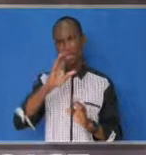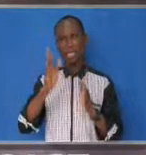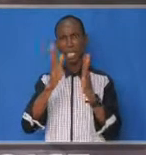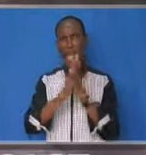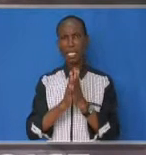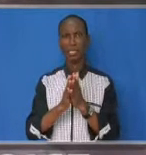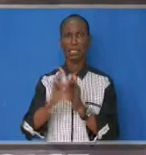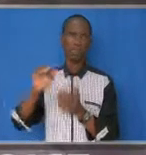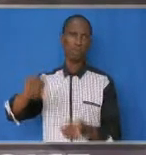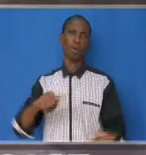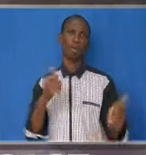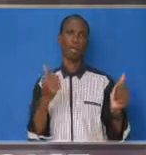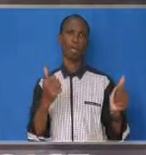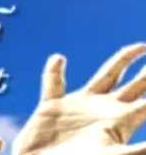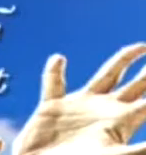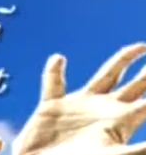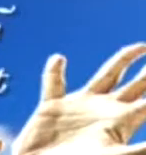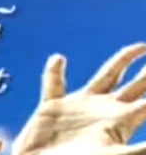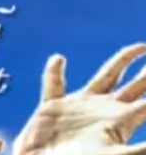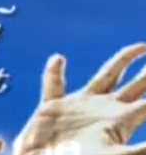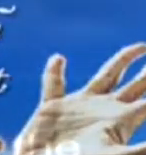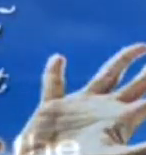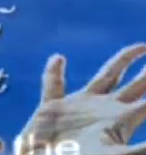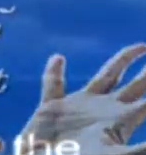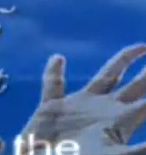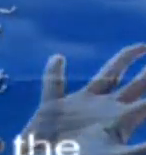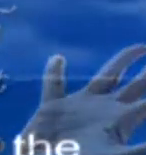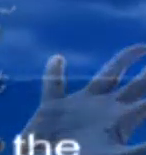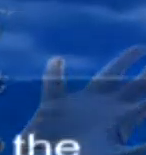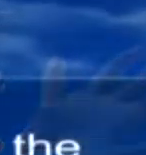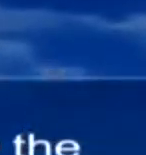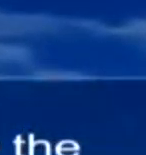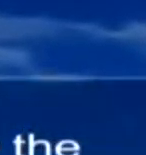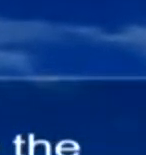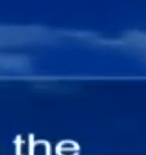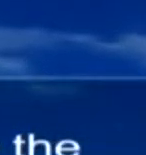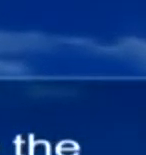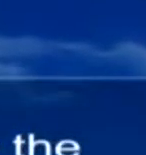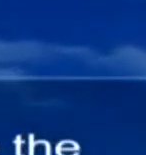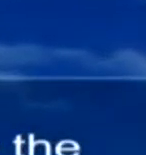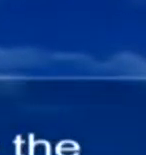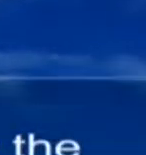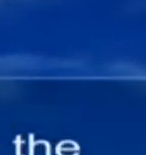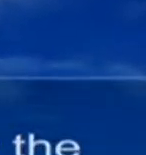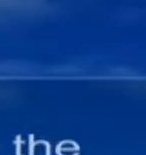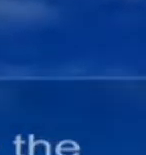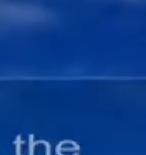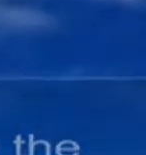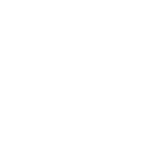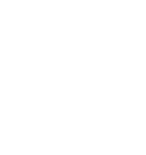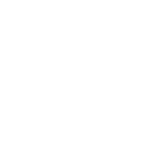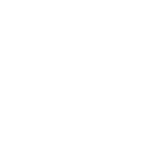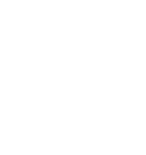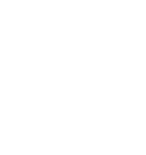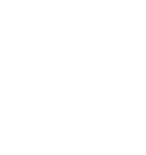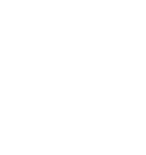that level. So when we talk about candidates of baptism, infants are not